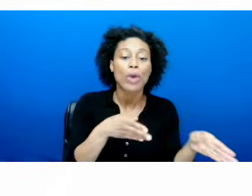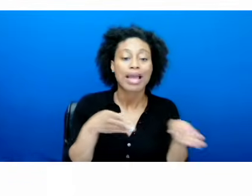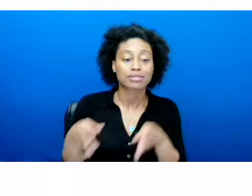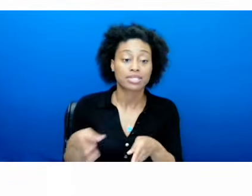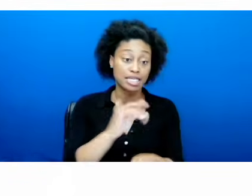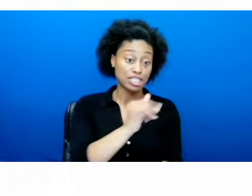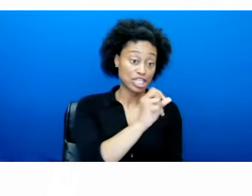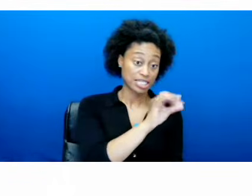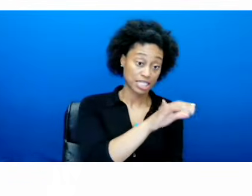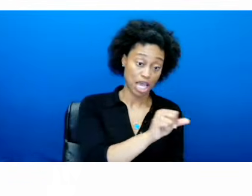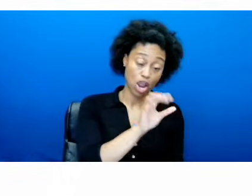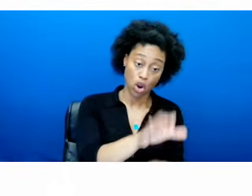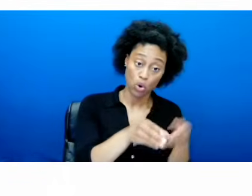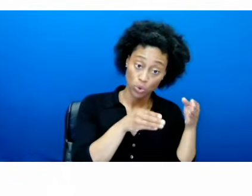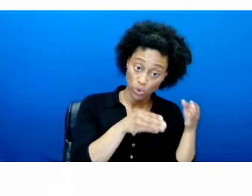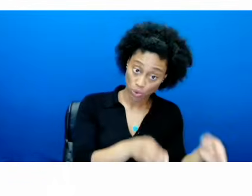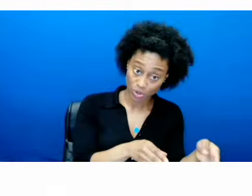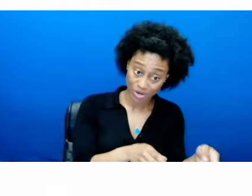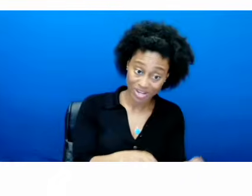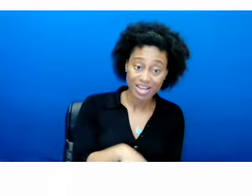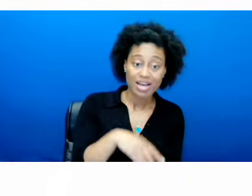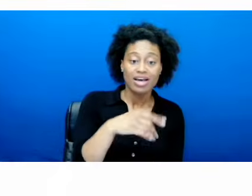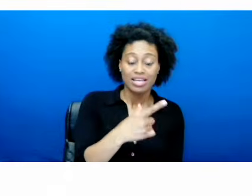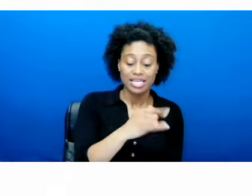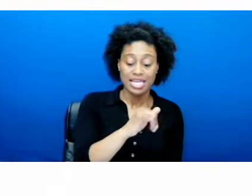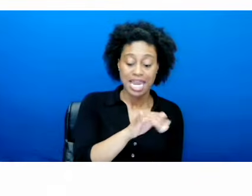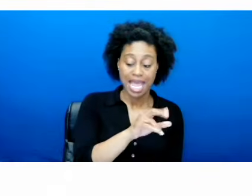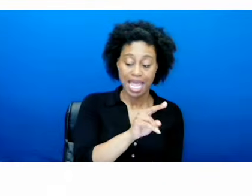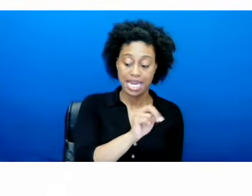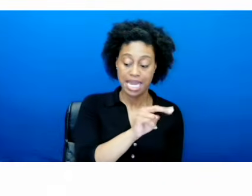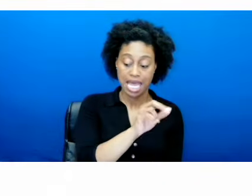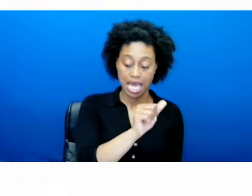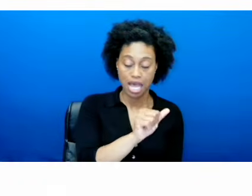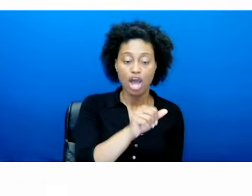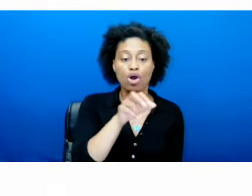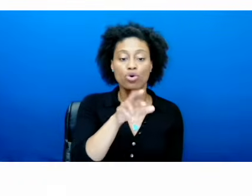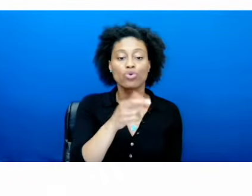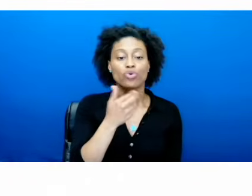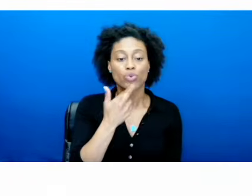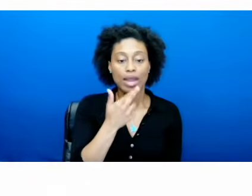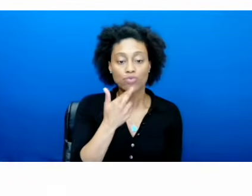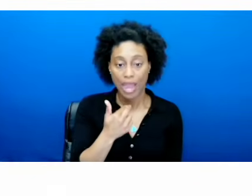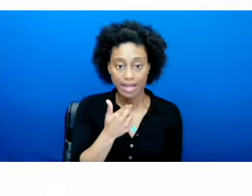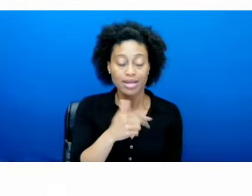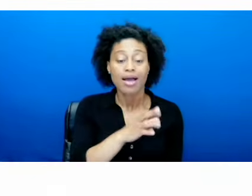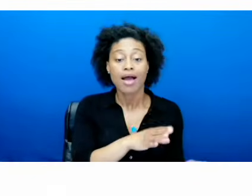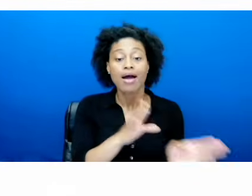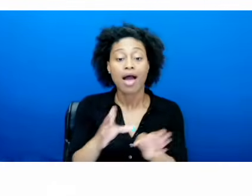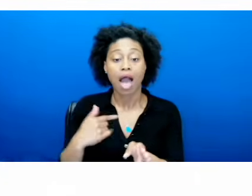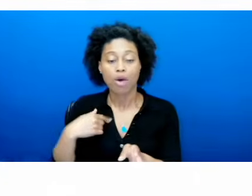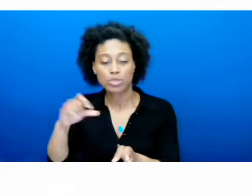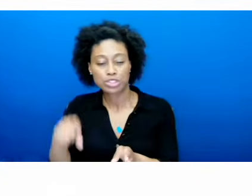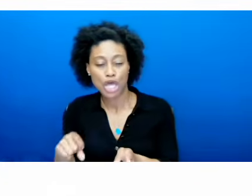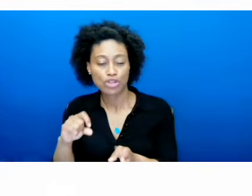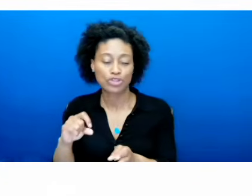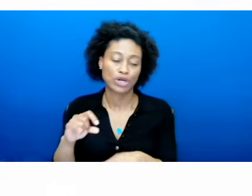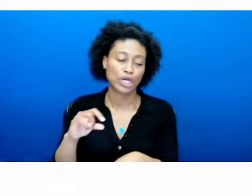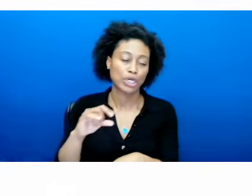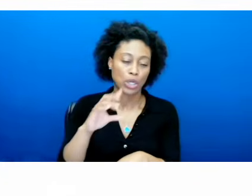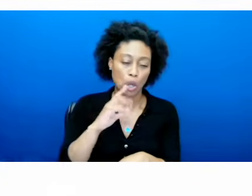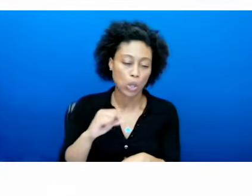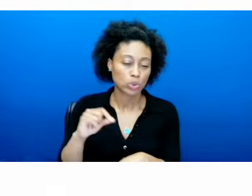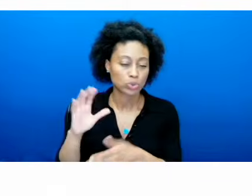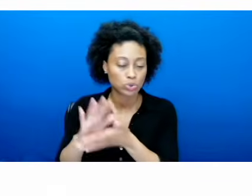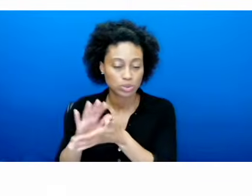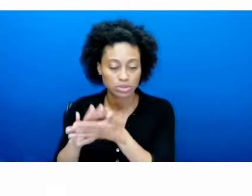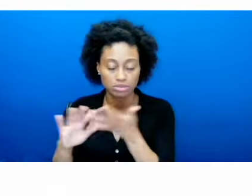she makes Ghanaian red, and I'm going to be doing a Southern classical traditional black-eyed peas.